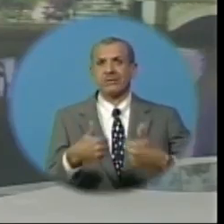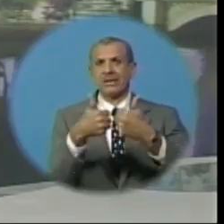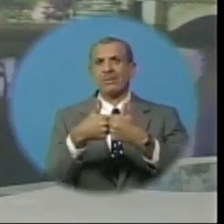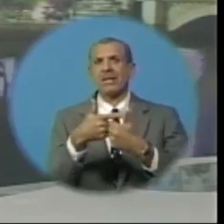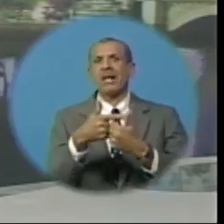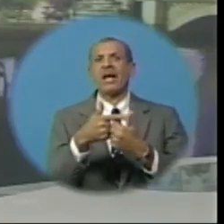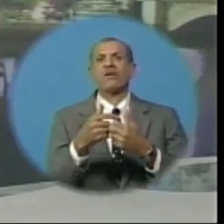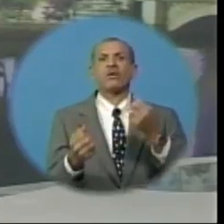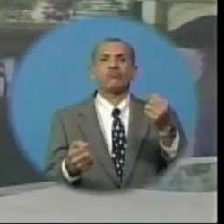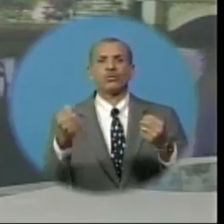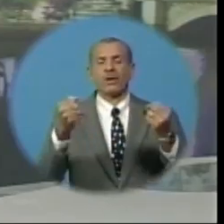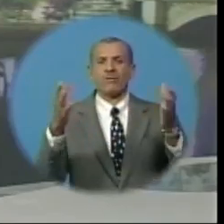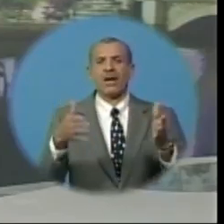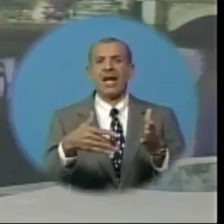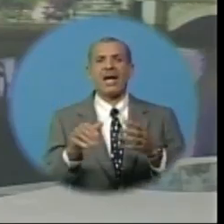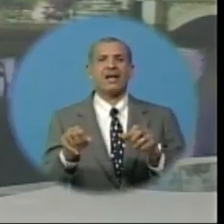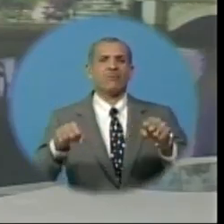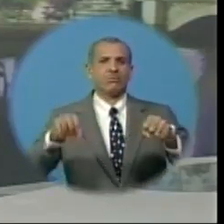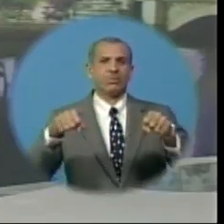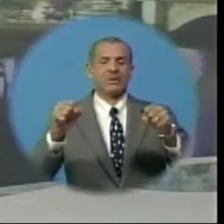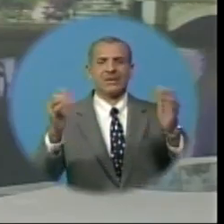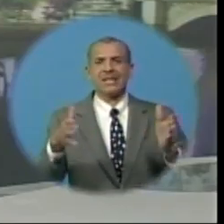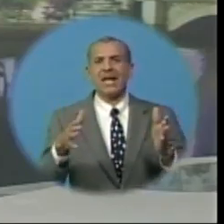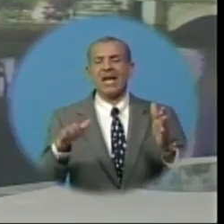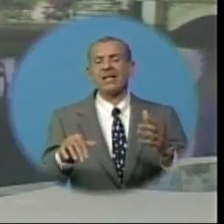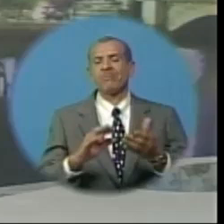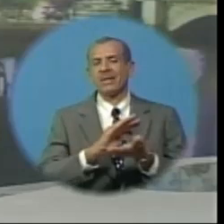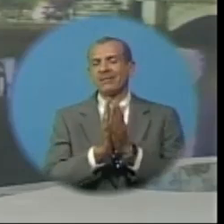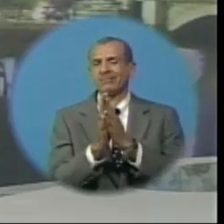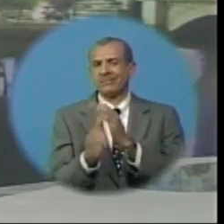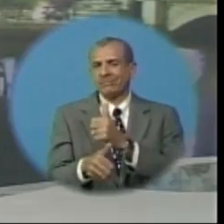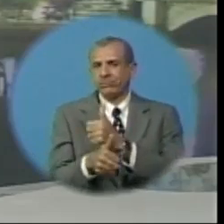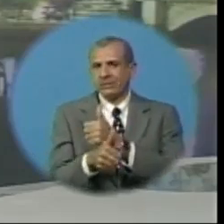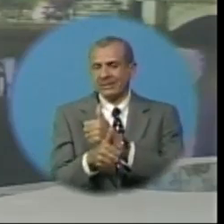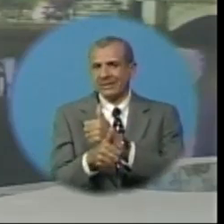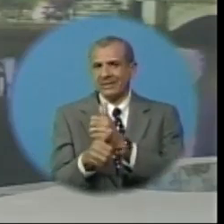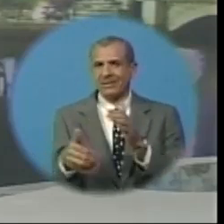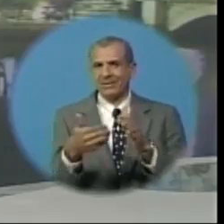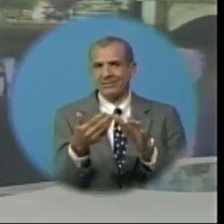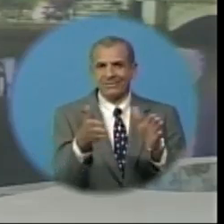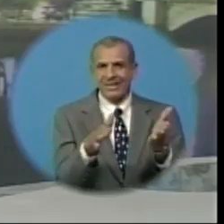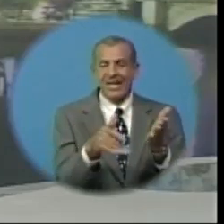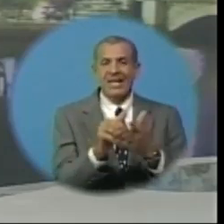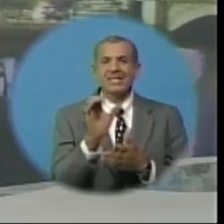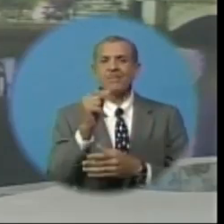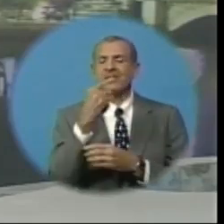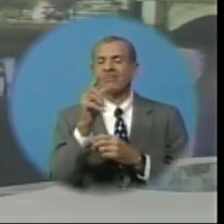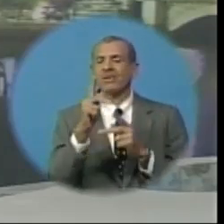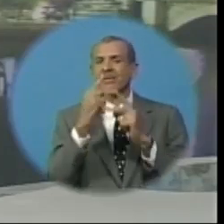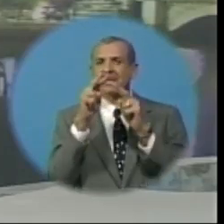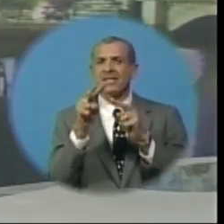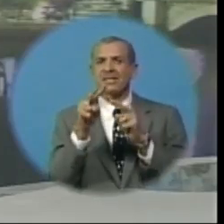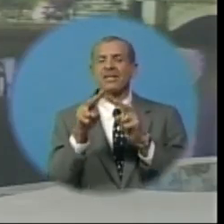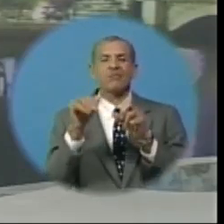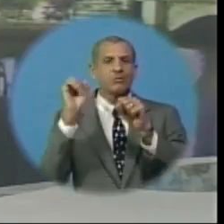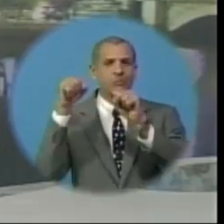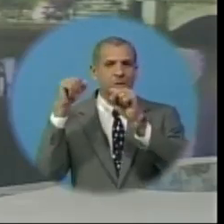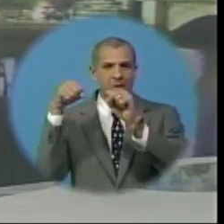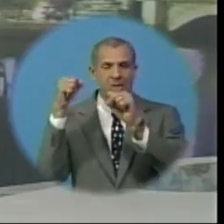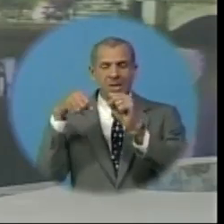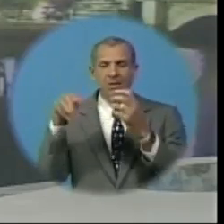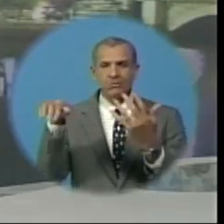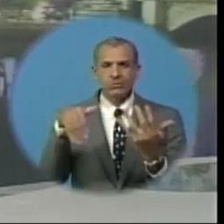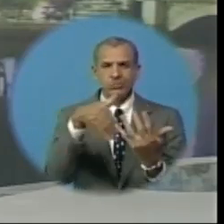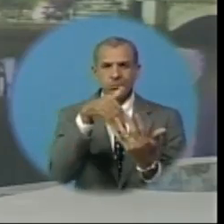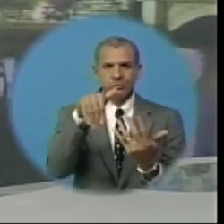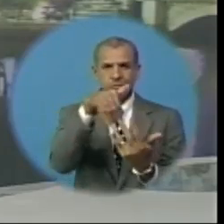between a motorist and some bikers almost turned deadly. Now, Cbc News and some others have been seeing some video that's been